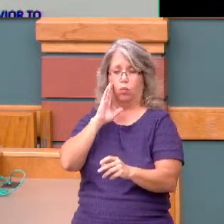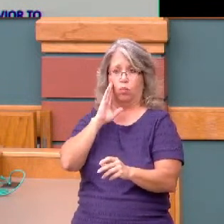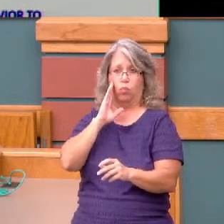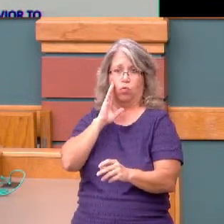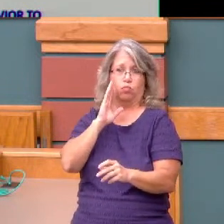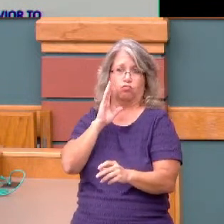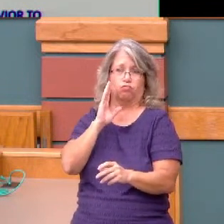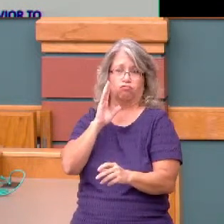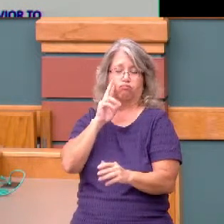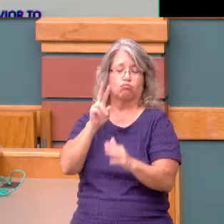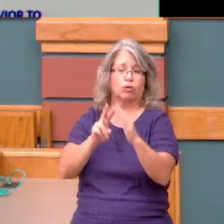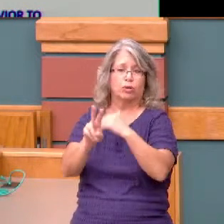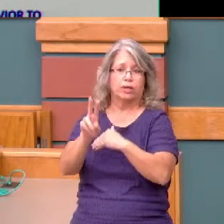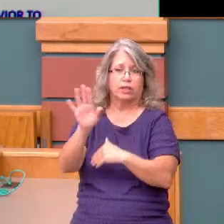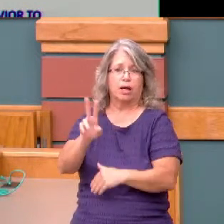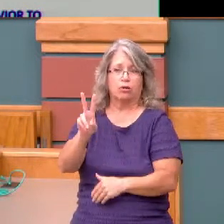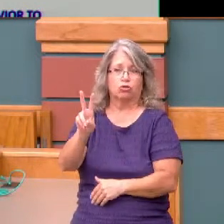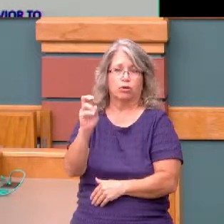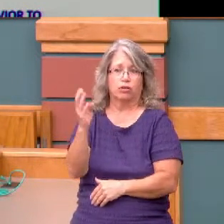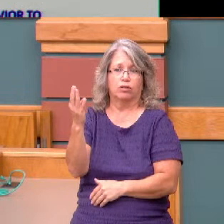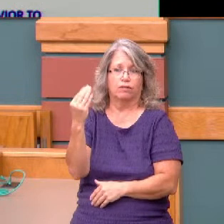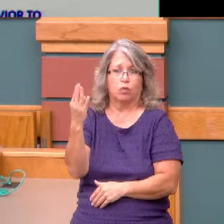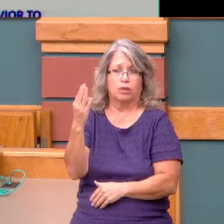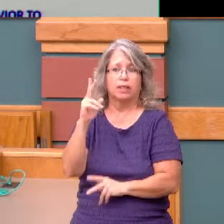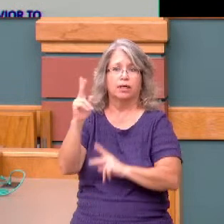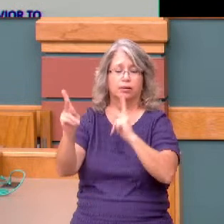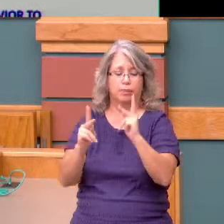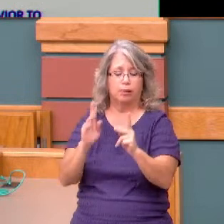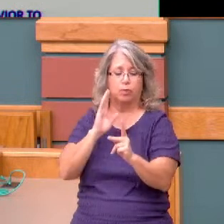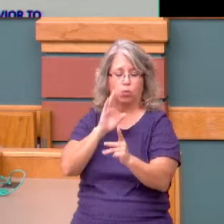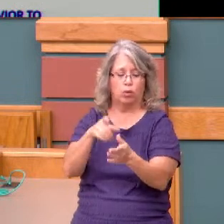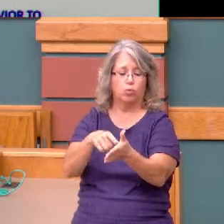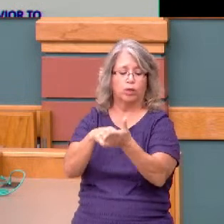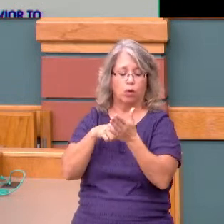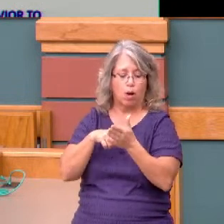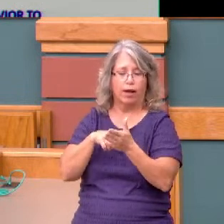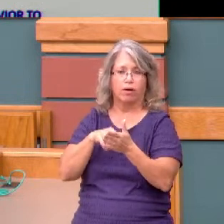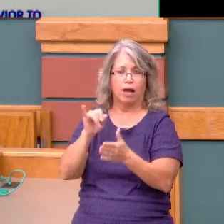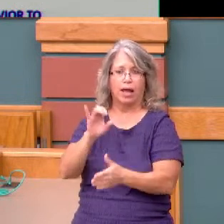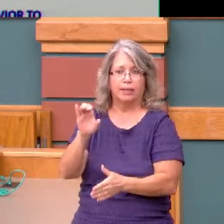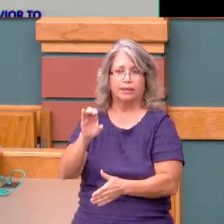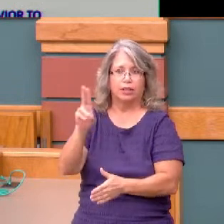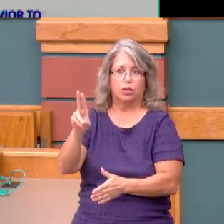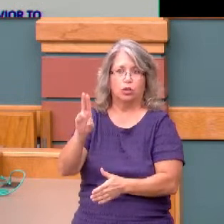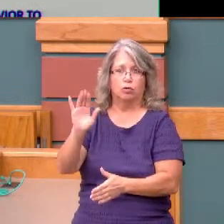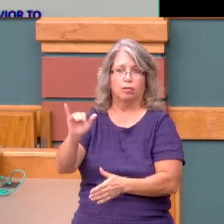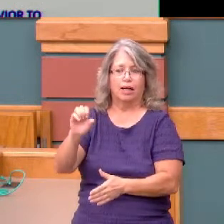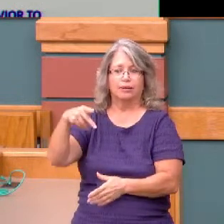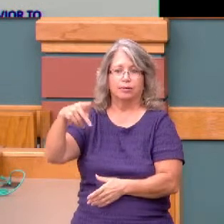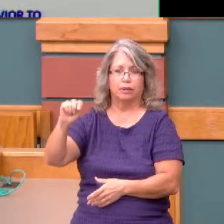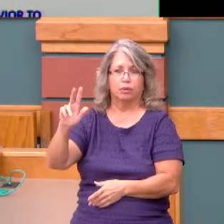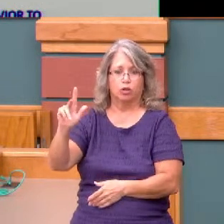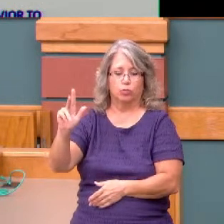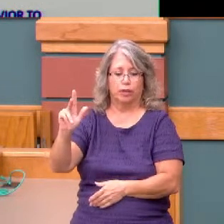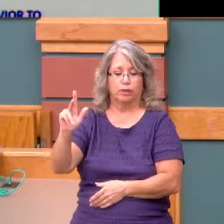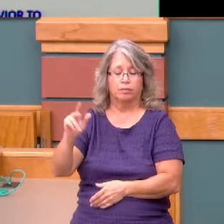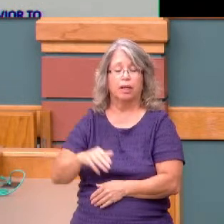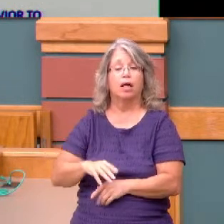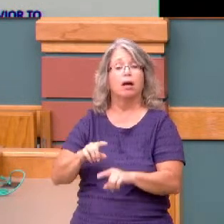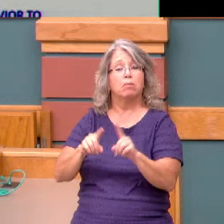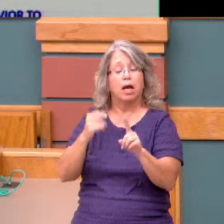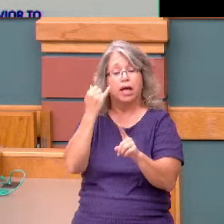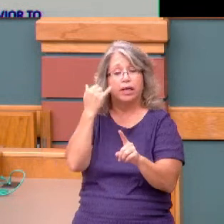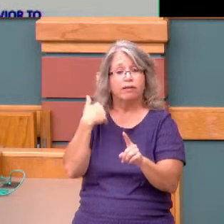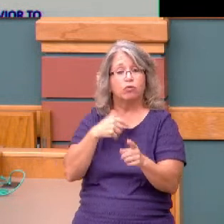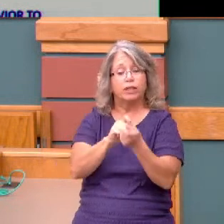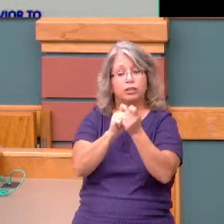requiring intensive care on September 23rd. Or if we change our behavior and slow